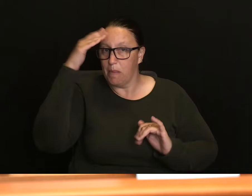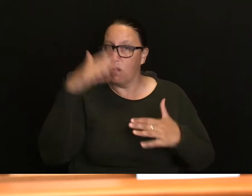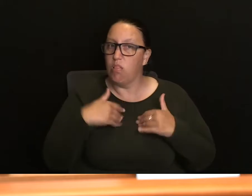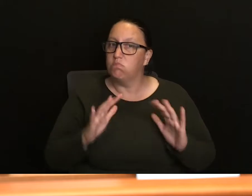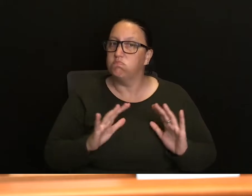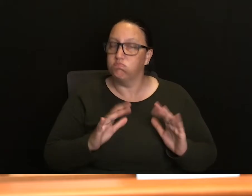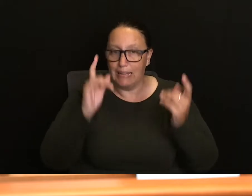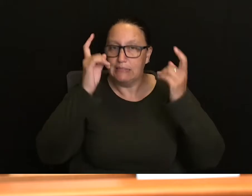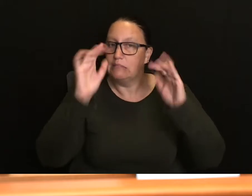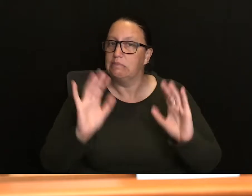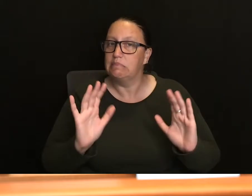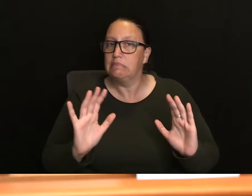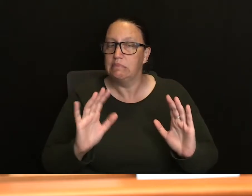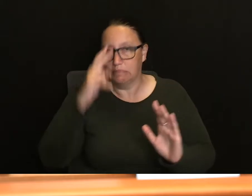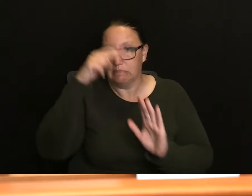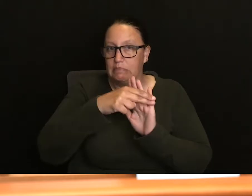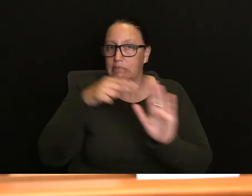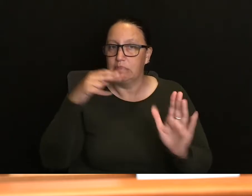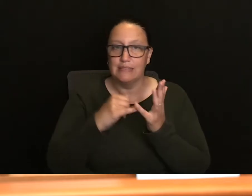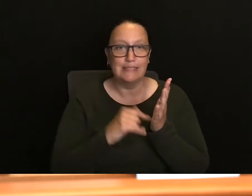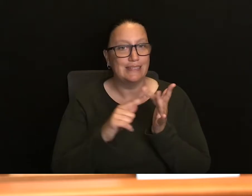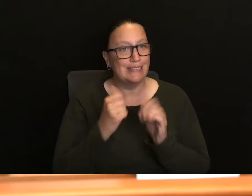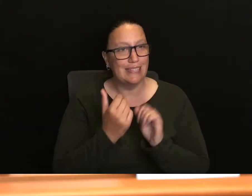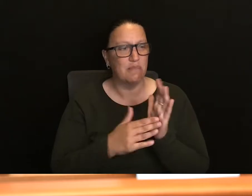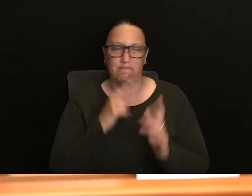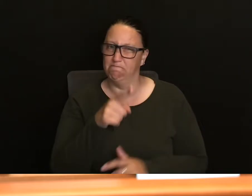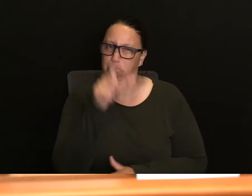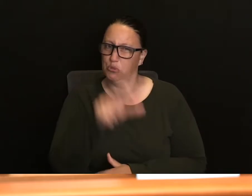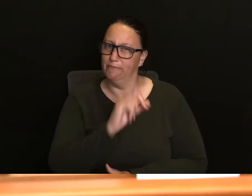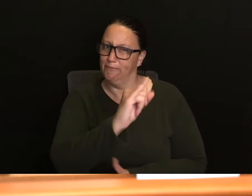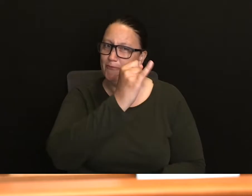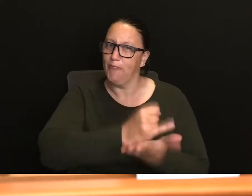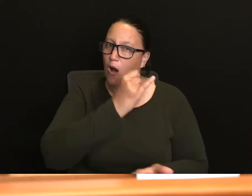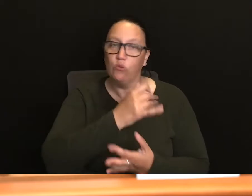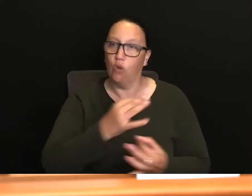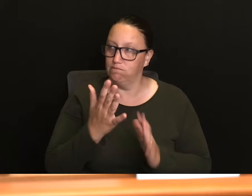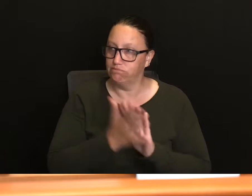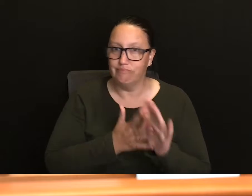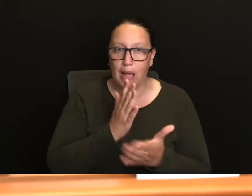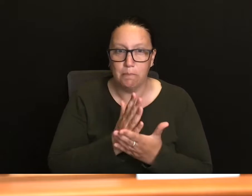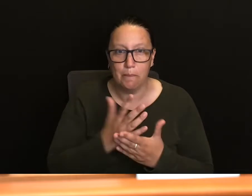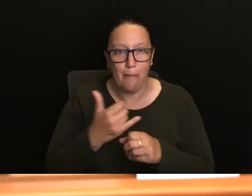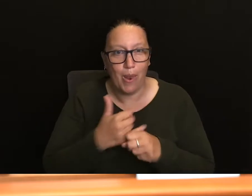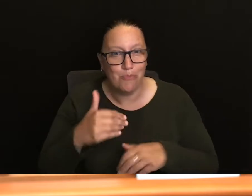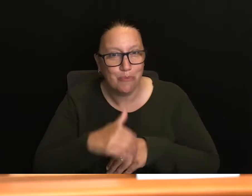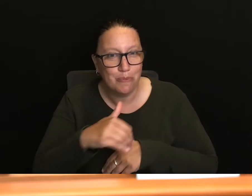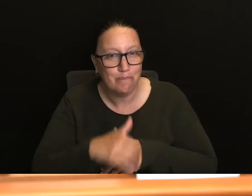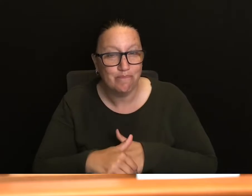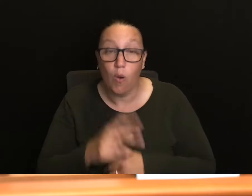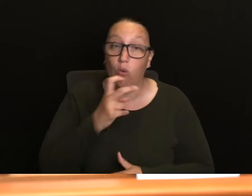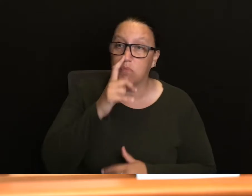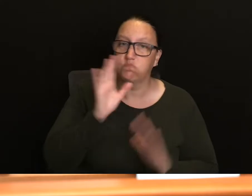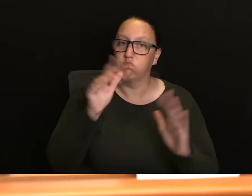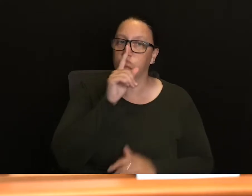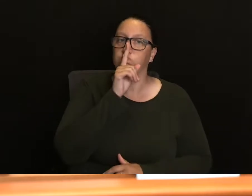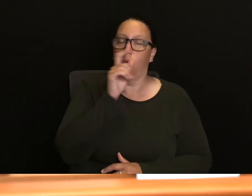them as a weakness or a character flaw rather than a genuine health condition. Older people are more hesitant to share their experiences of anxiety